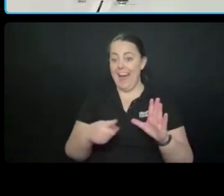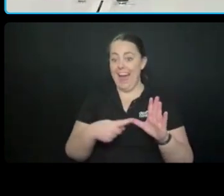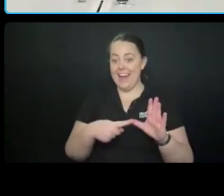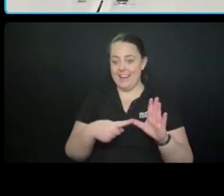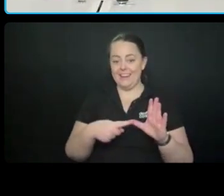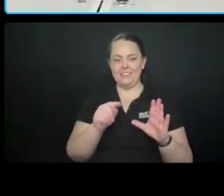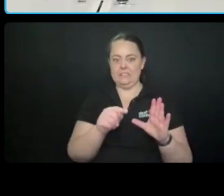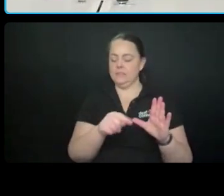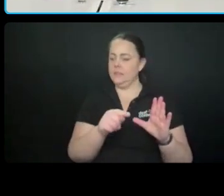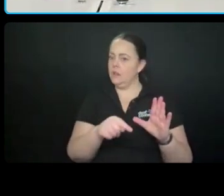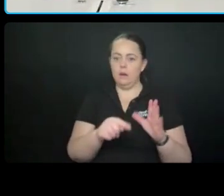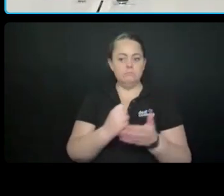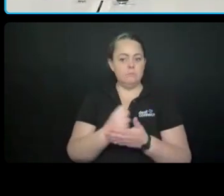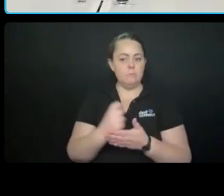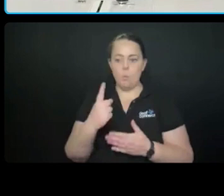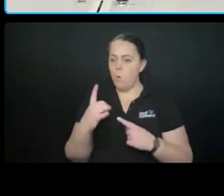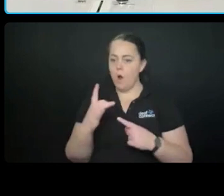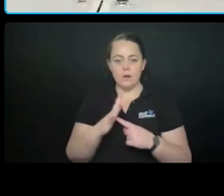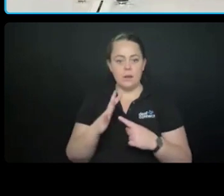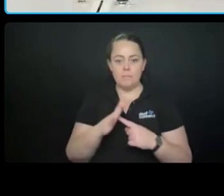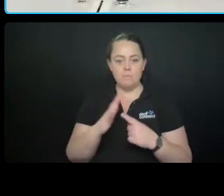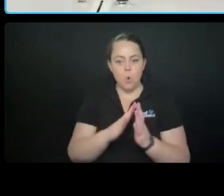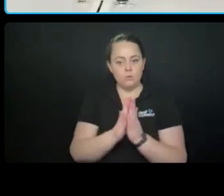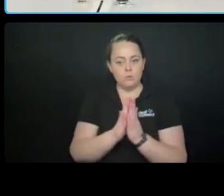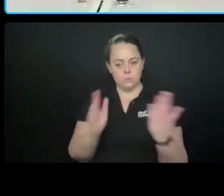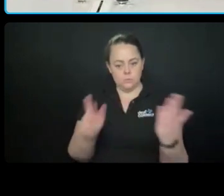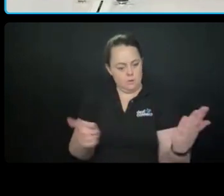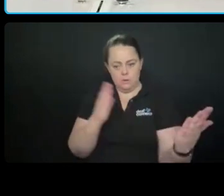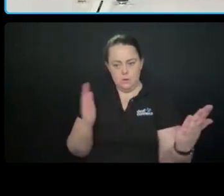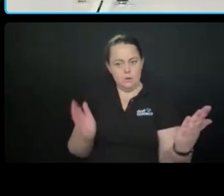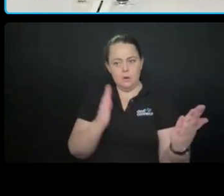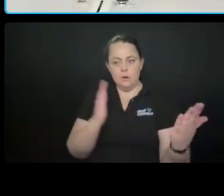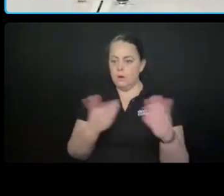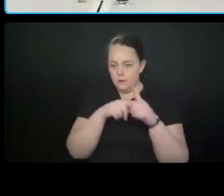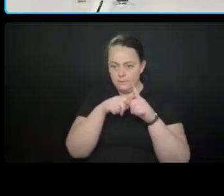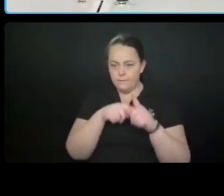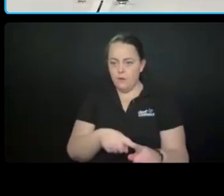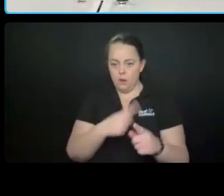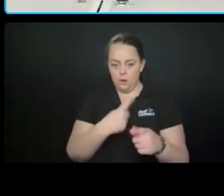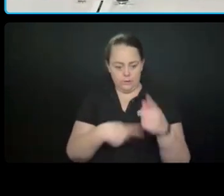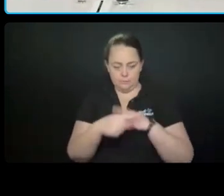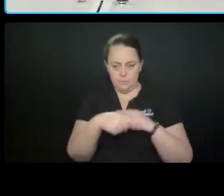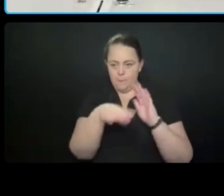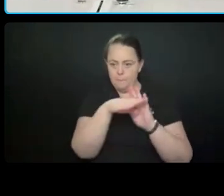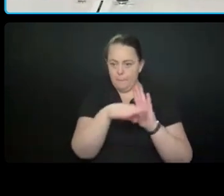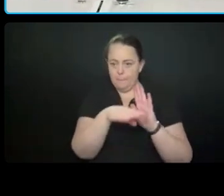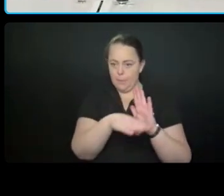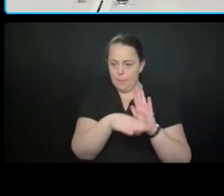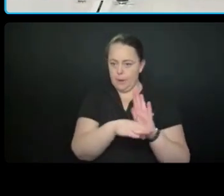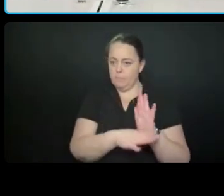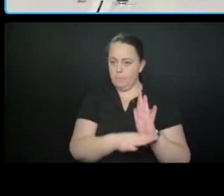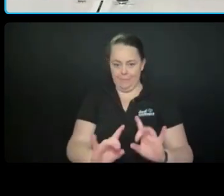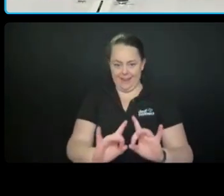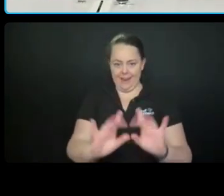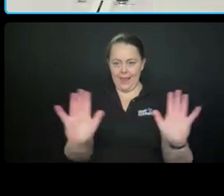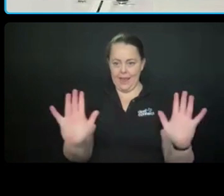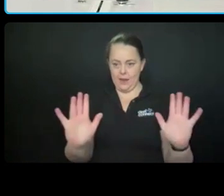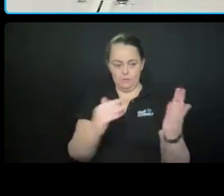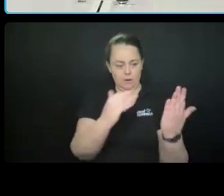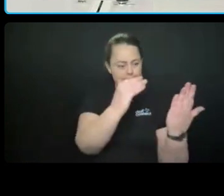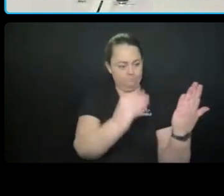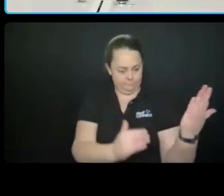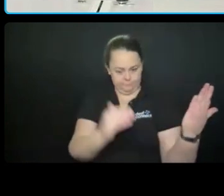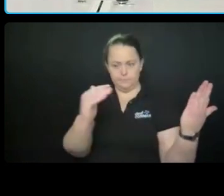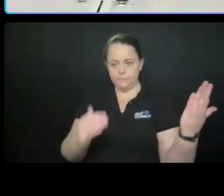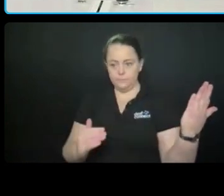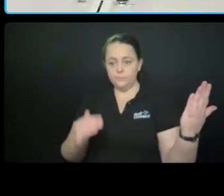that stipulates all the requirements to adhere to the QI program reporting. There are QI